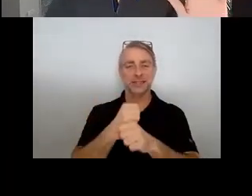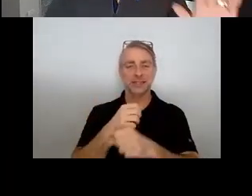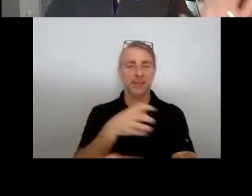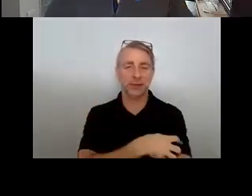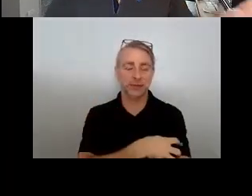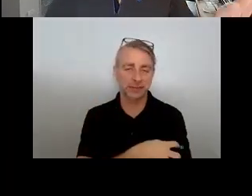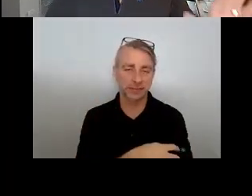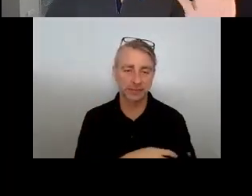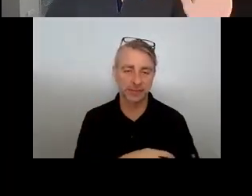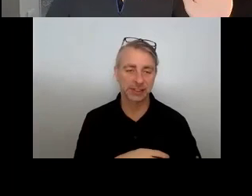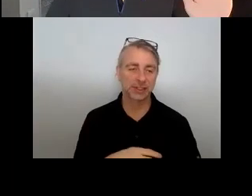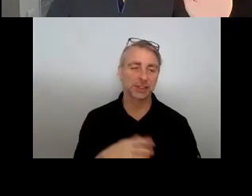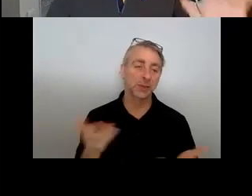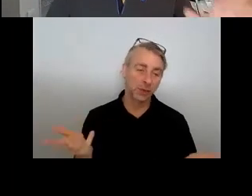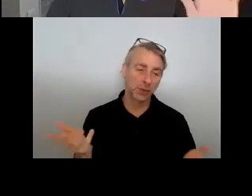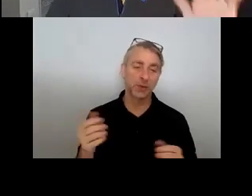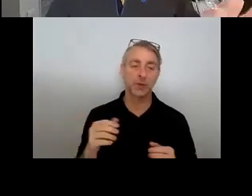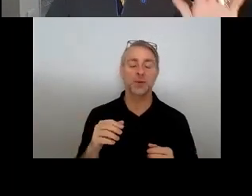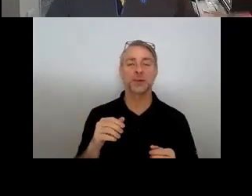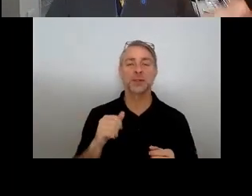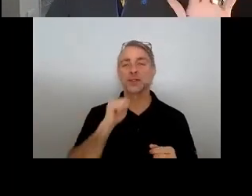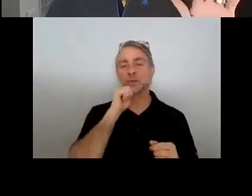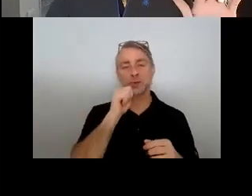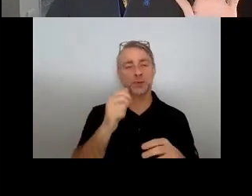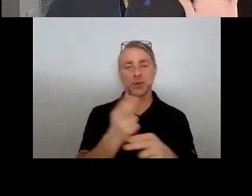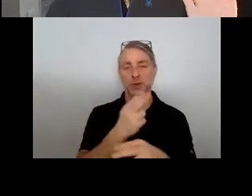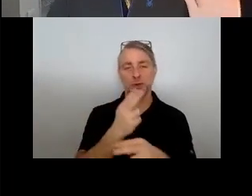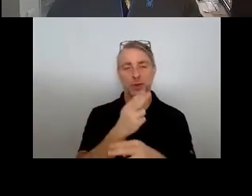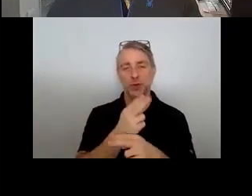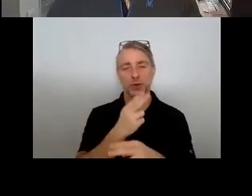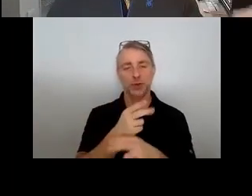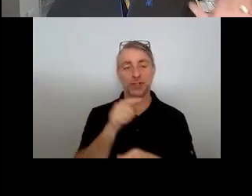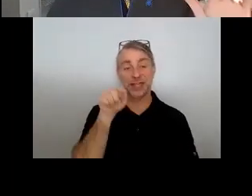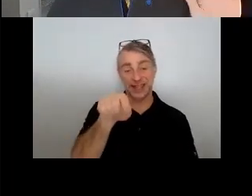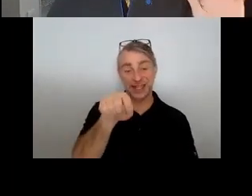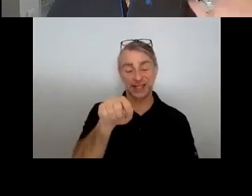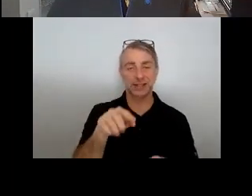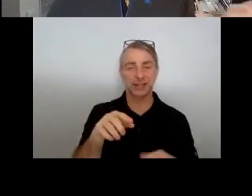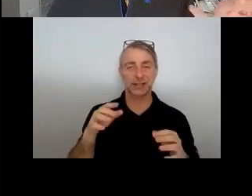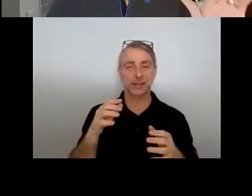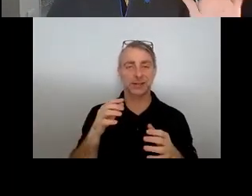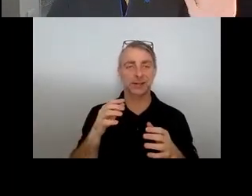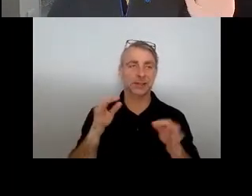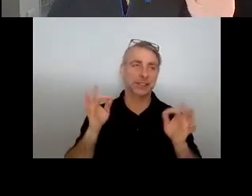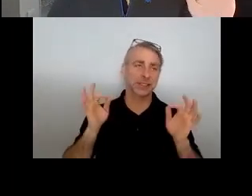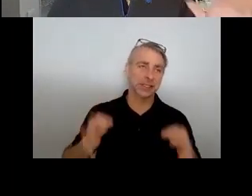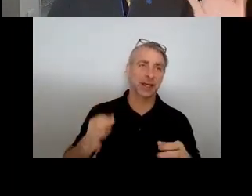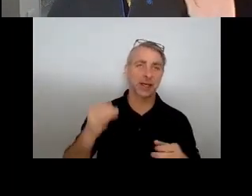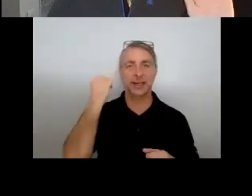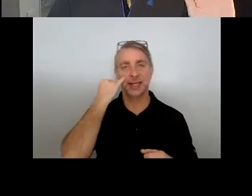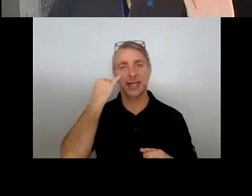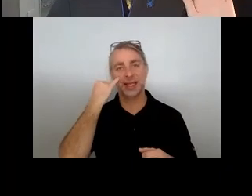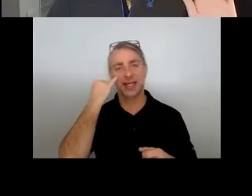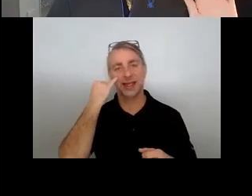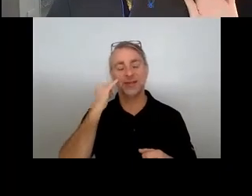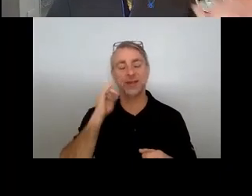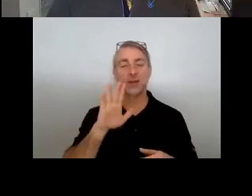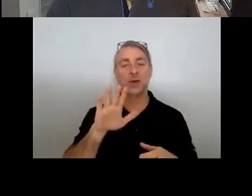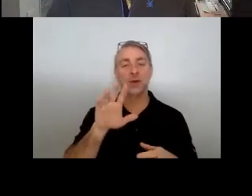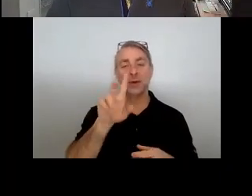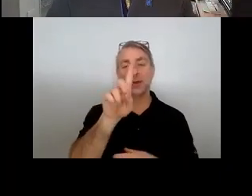don't want to use it to determine whether or not your study effect sizes are homogeneous